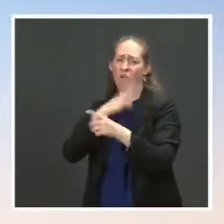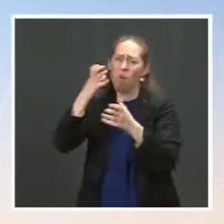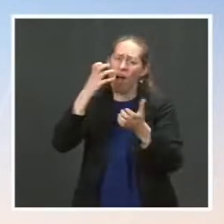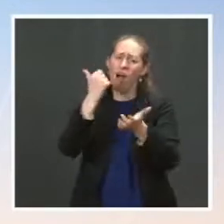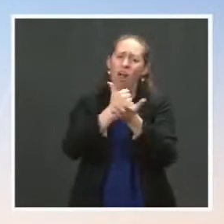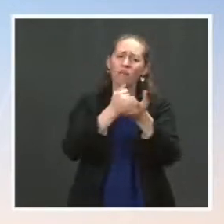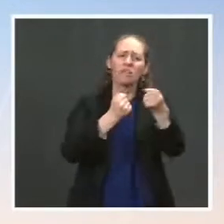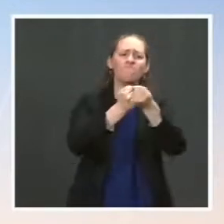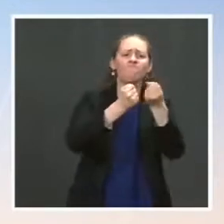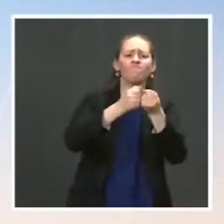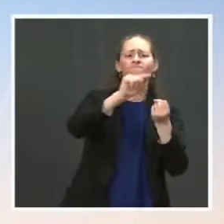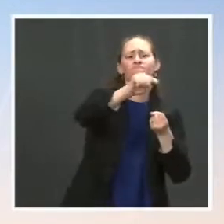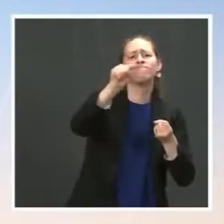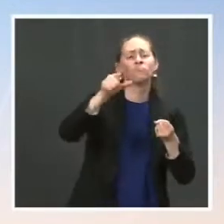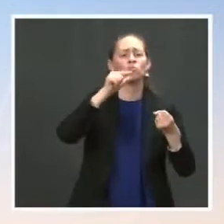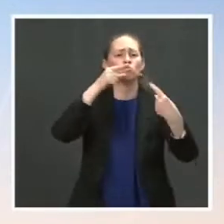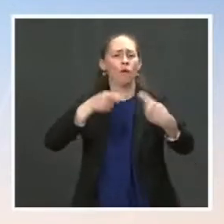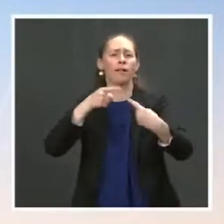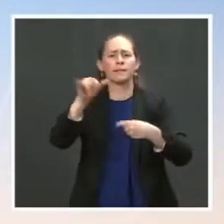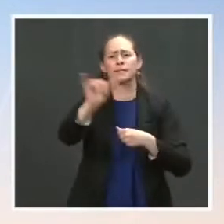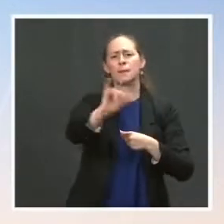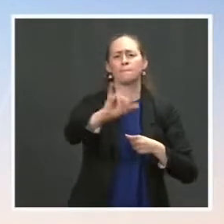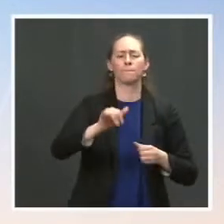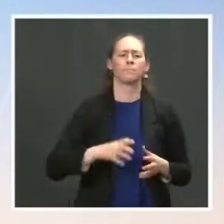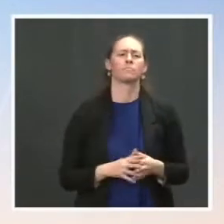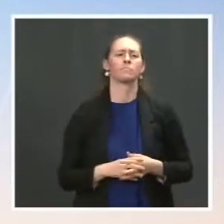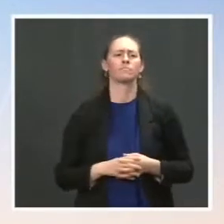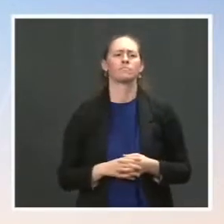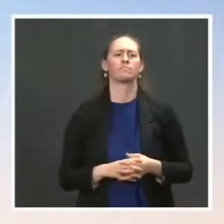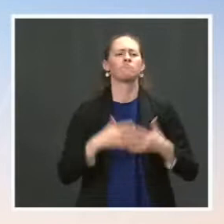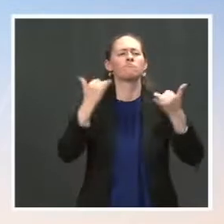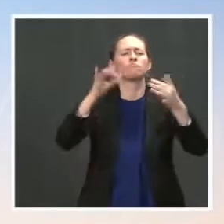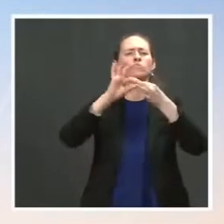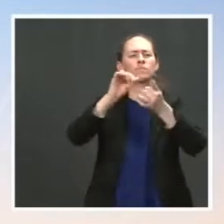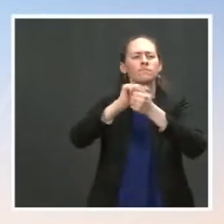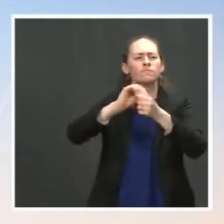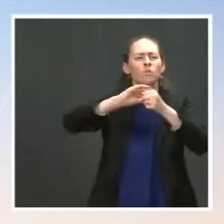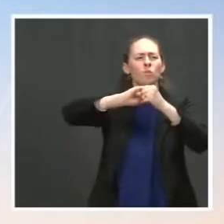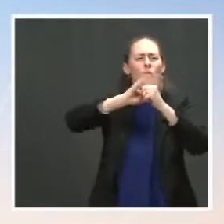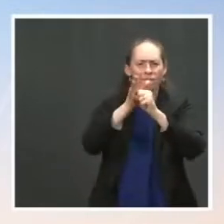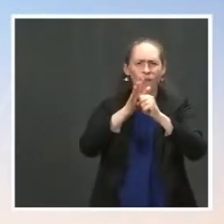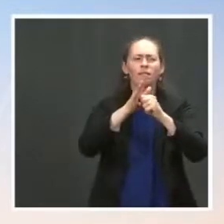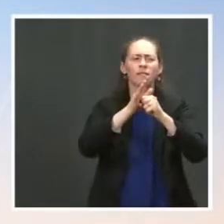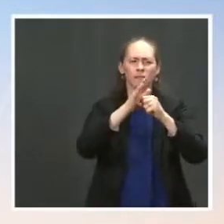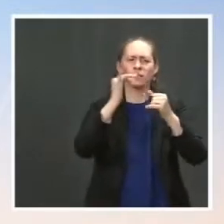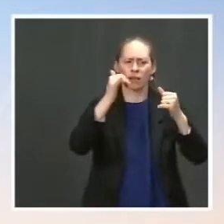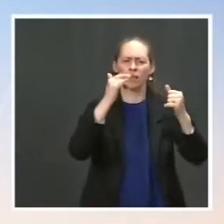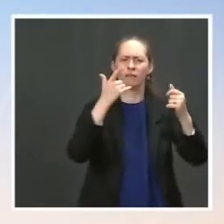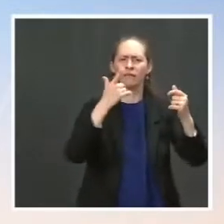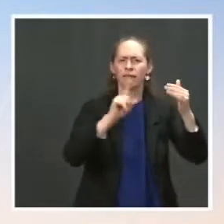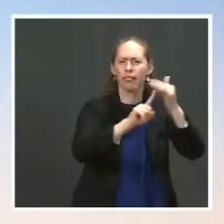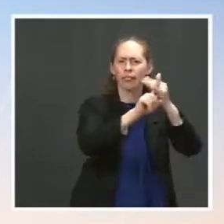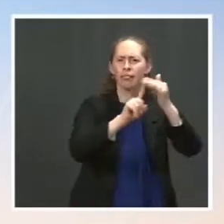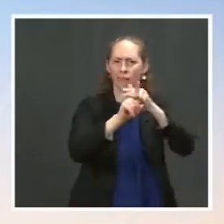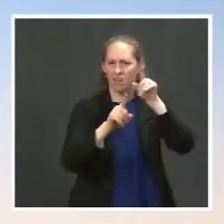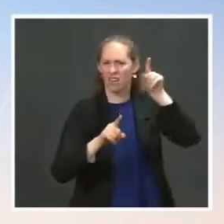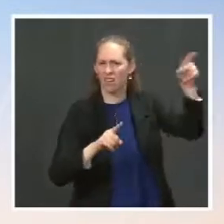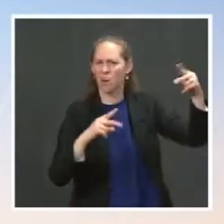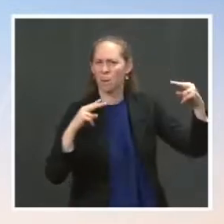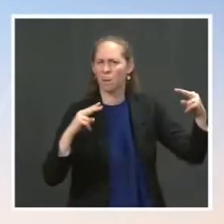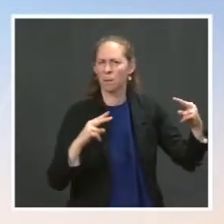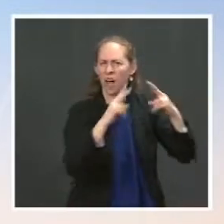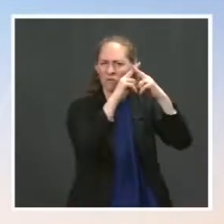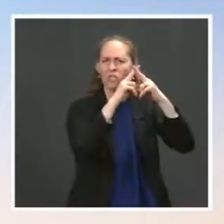who can't be here for the COVID-19 restrictions, Alison Harris of News Nation. Mm-hmm. A Blue Star Families report shows that almost half